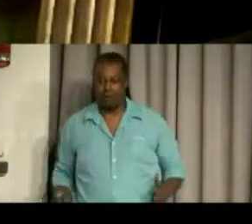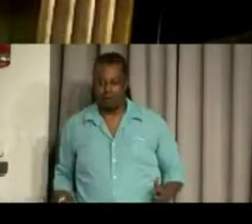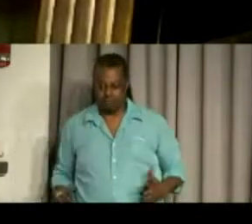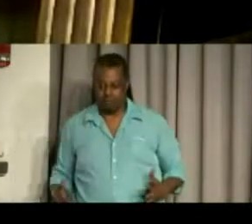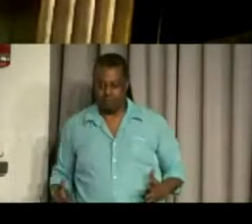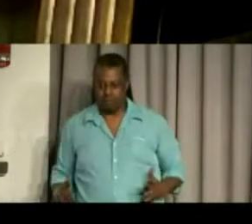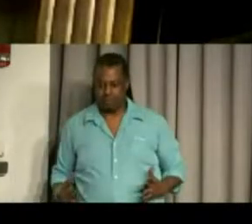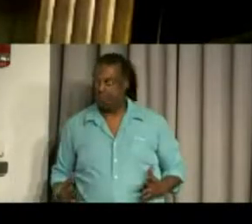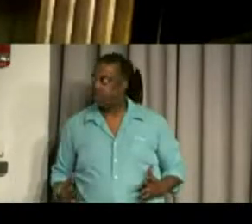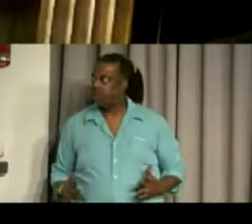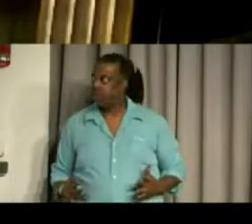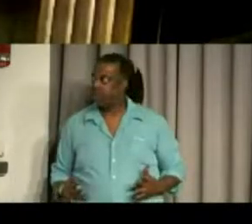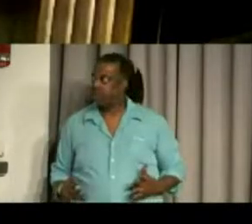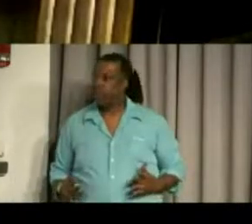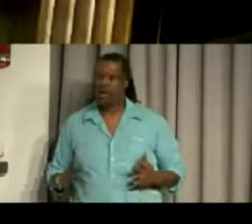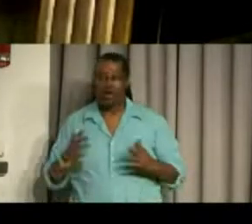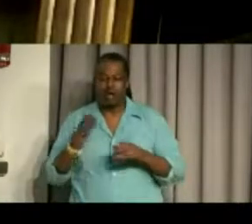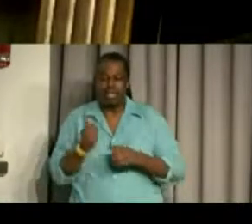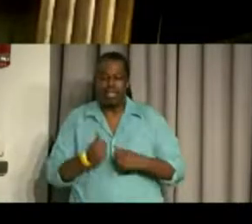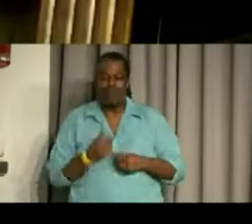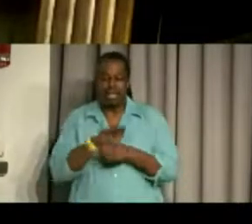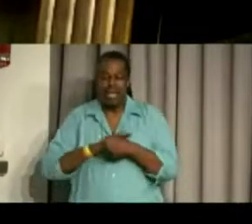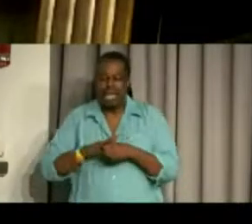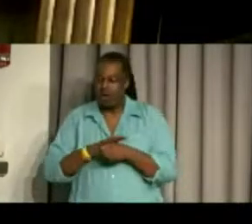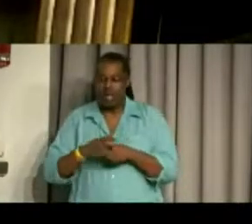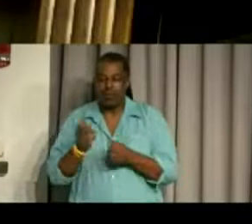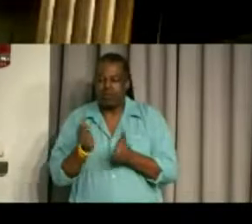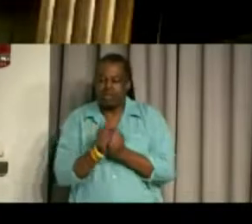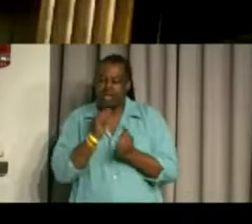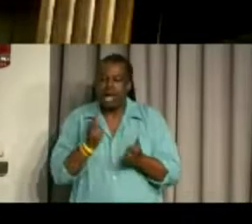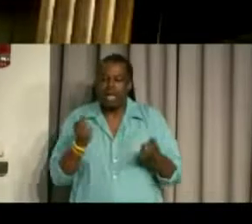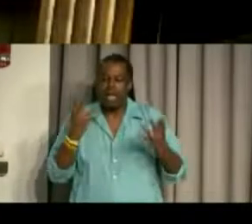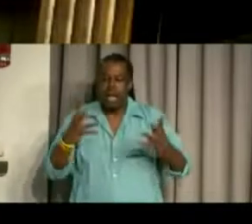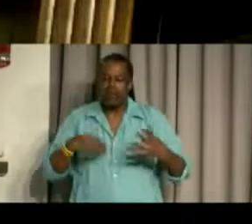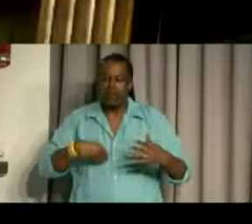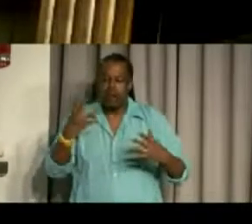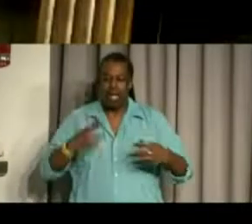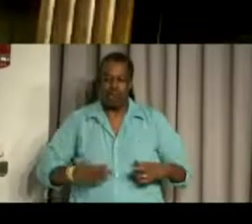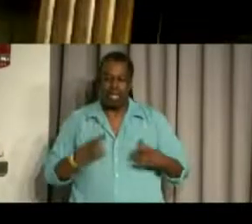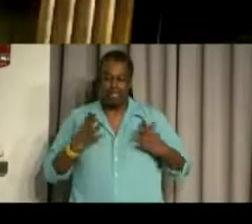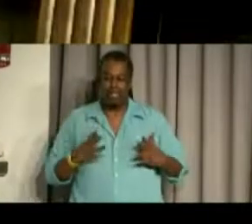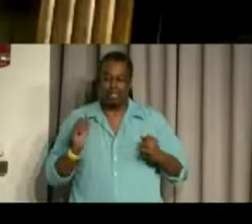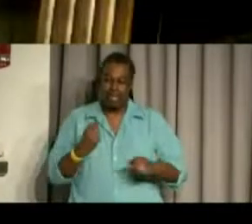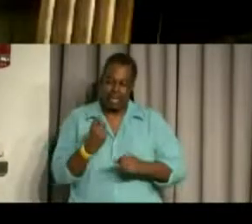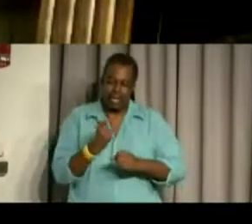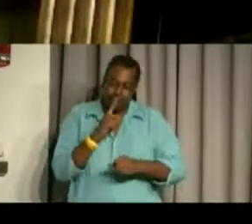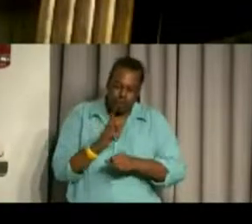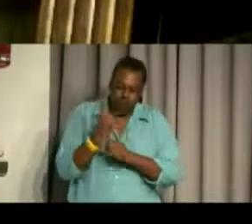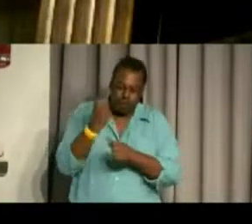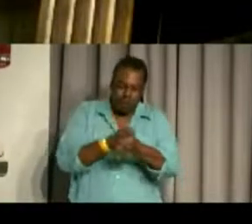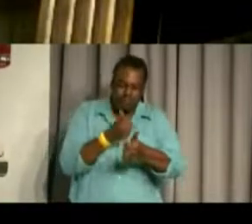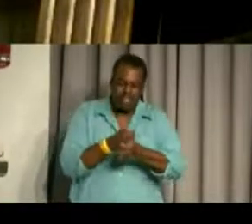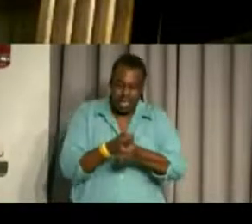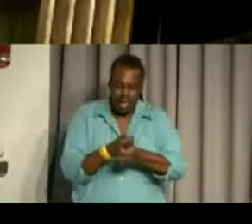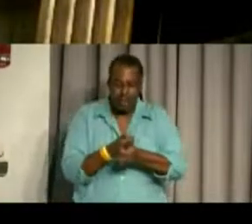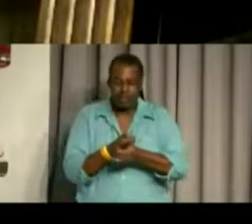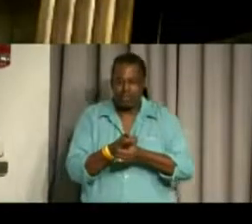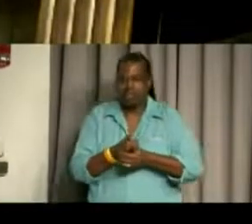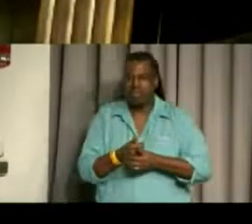lived in a region sparsely populated by white residents could ensure for themselves that they would